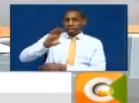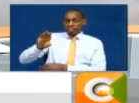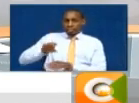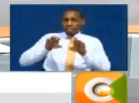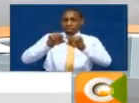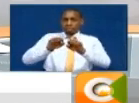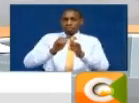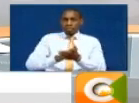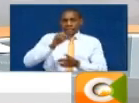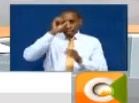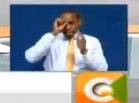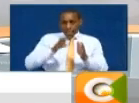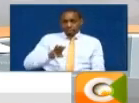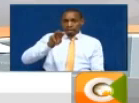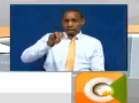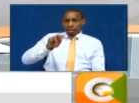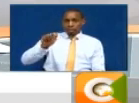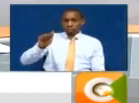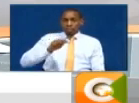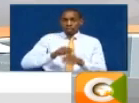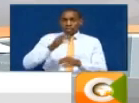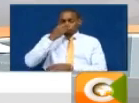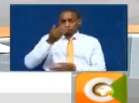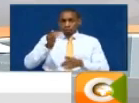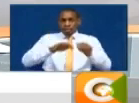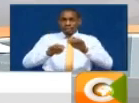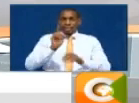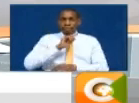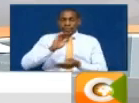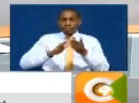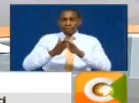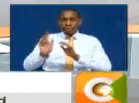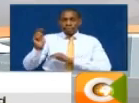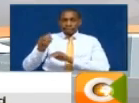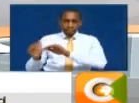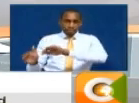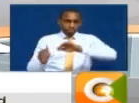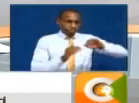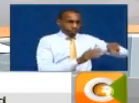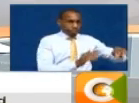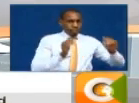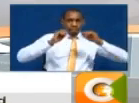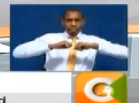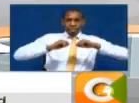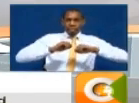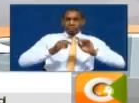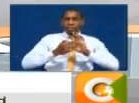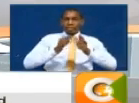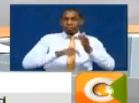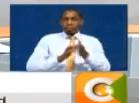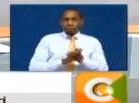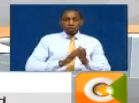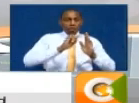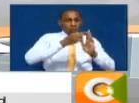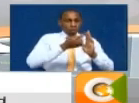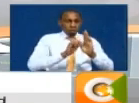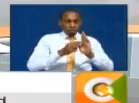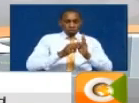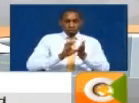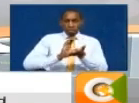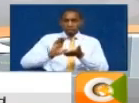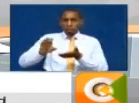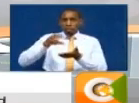to be taken by Governor Alfred Mutua should Ruto be elected president. Now, the agreement, however, states that terms for these allocations,